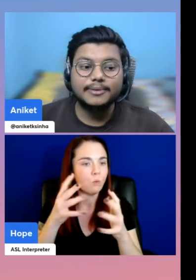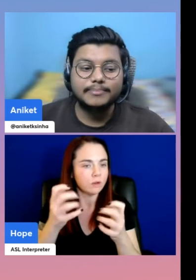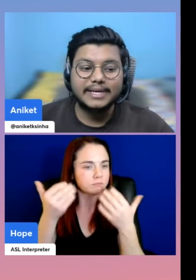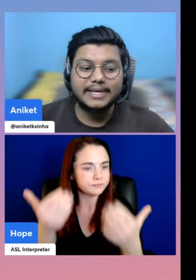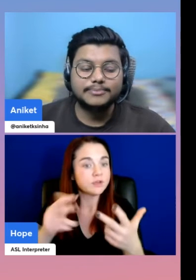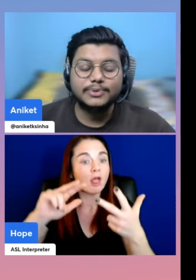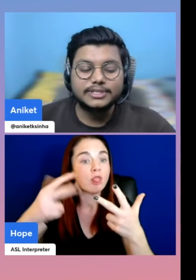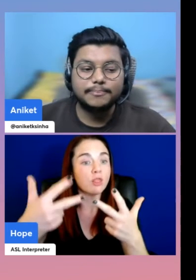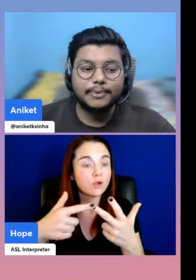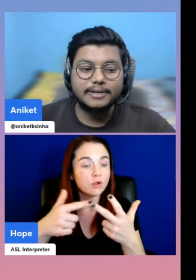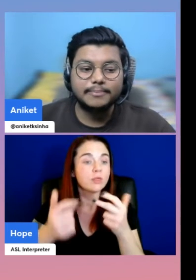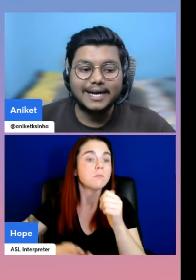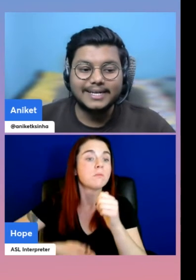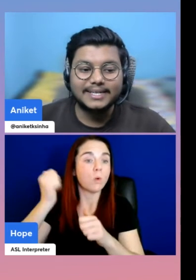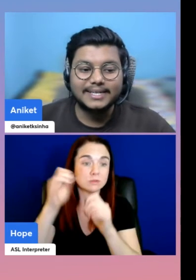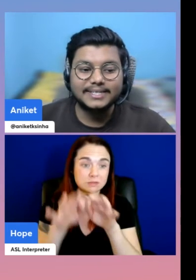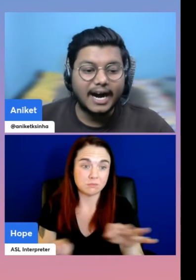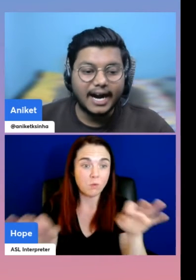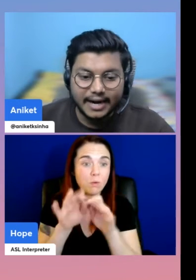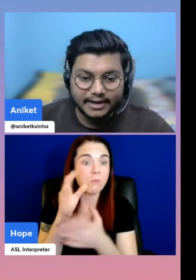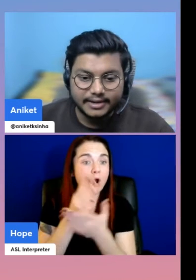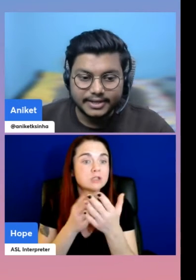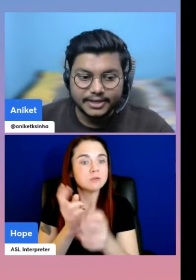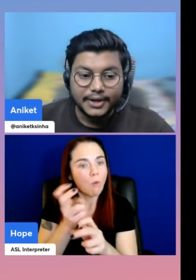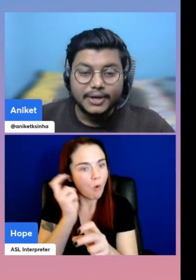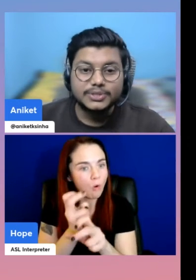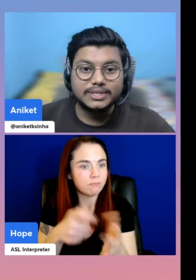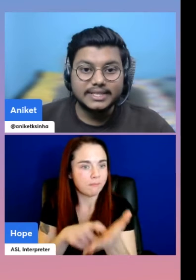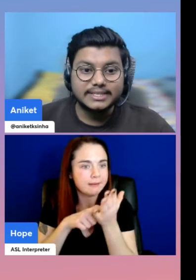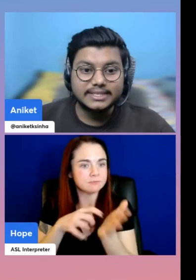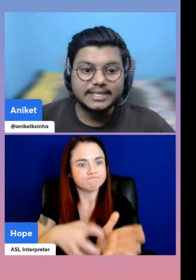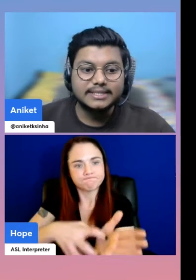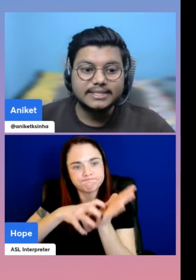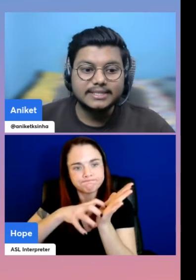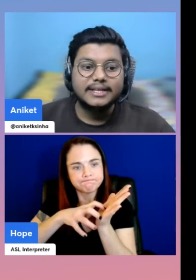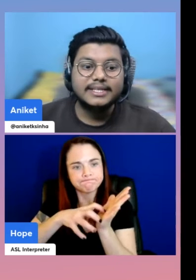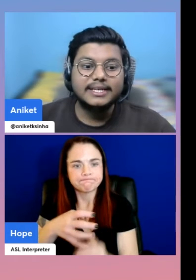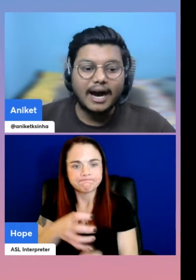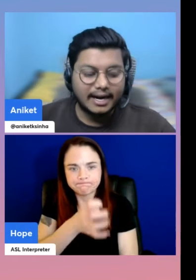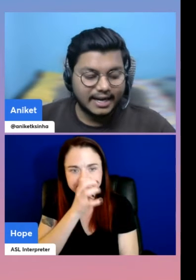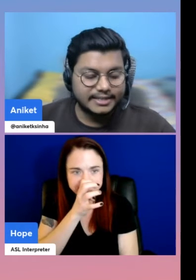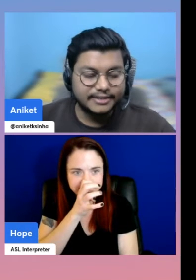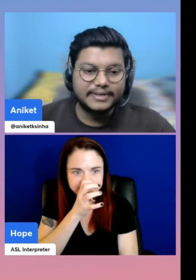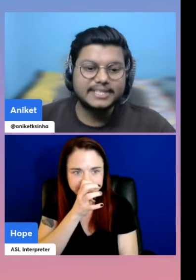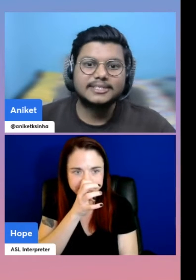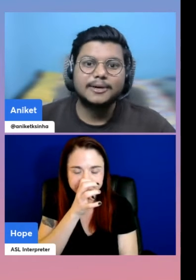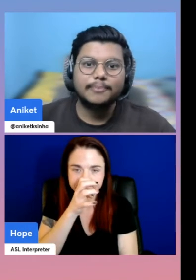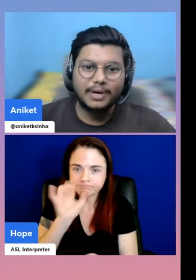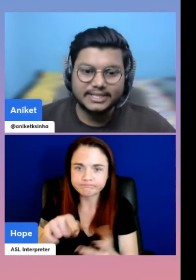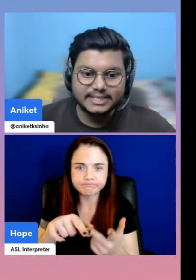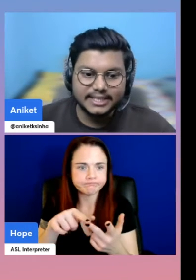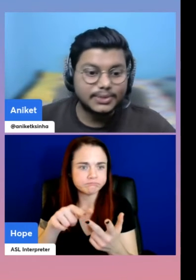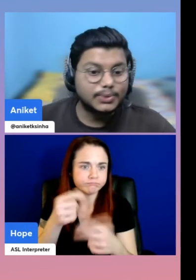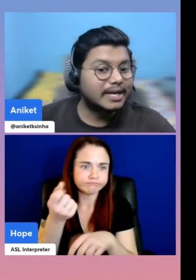the most important part, is the hard mandatory. So this is the hard, like the fixed policy, you